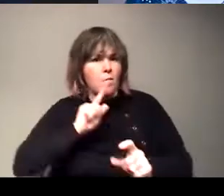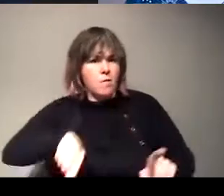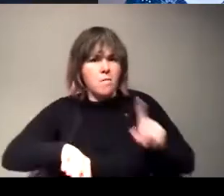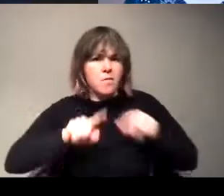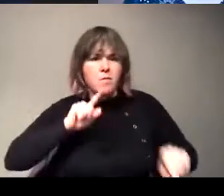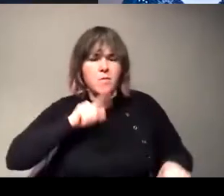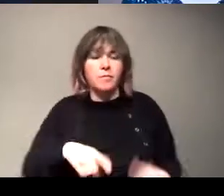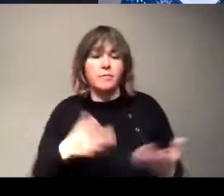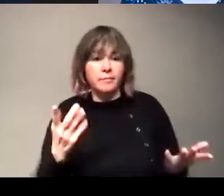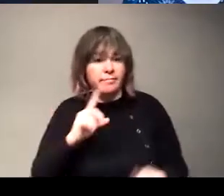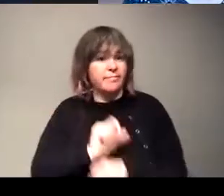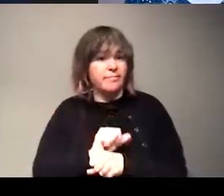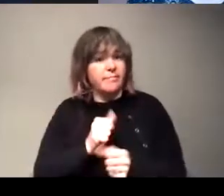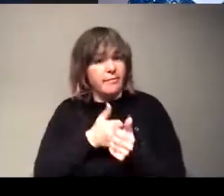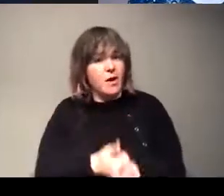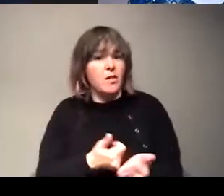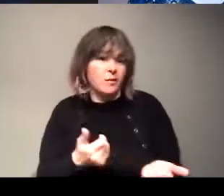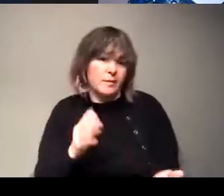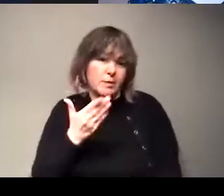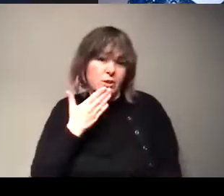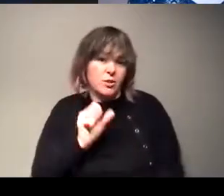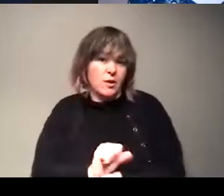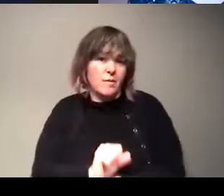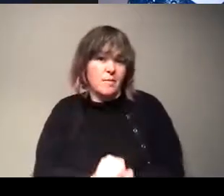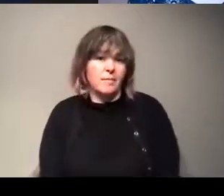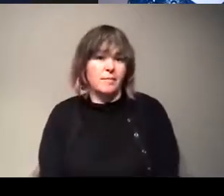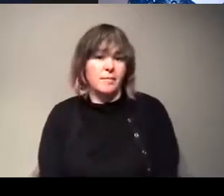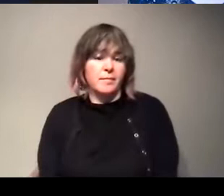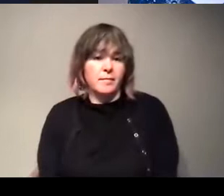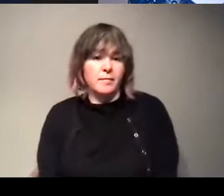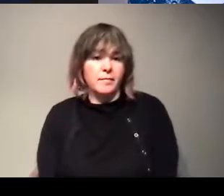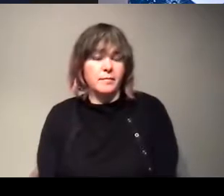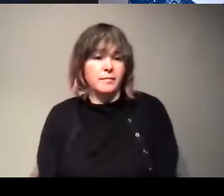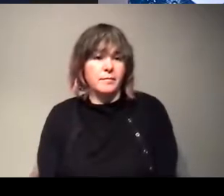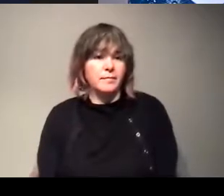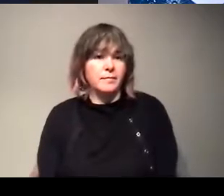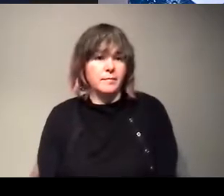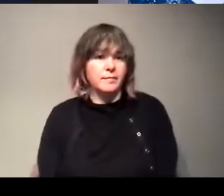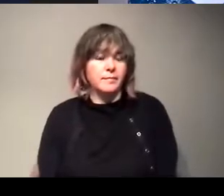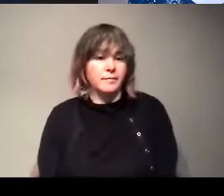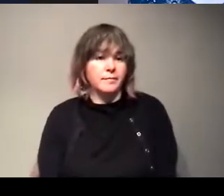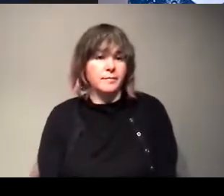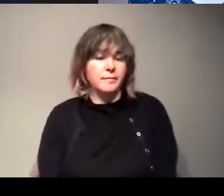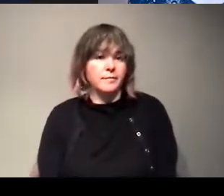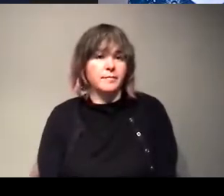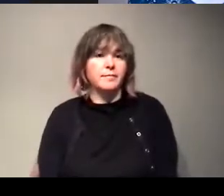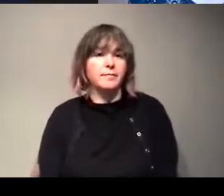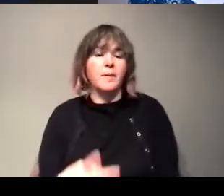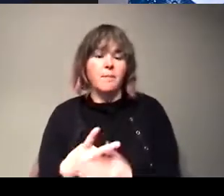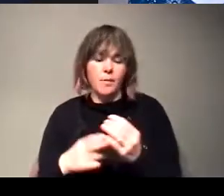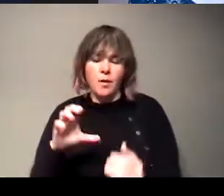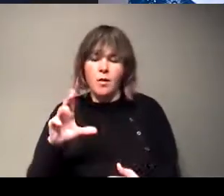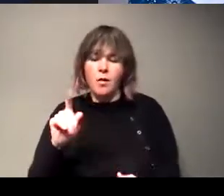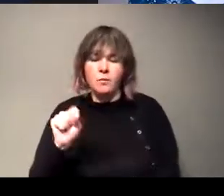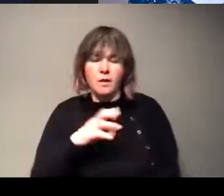that's what they do. And they do seem to do a good job of following orders, clones and stormtroopers, other than Finn. Finn did not